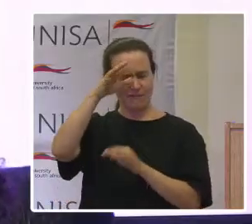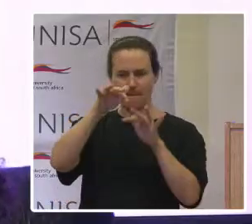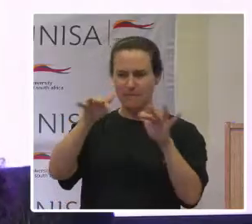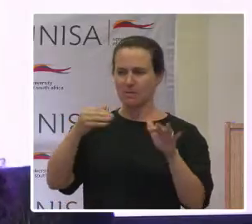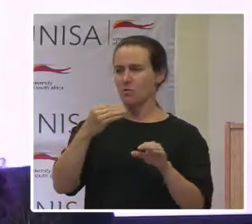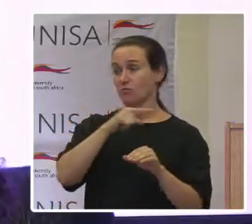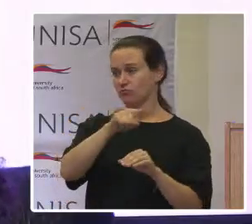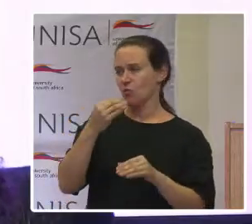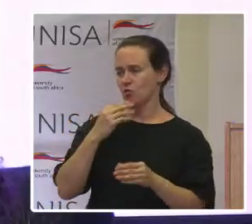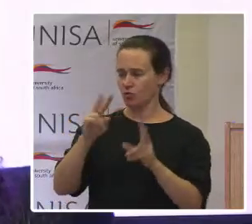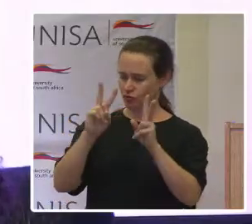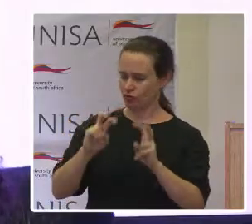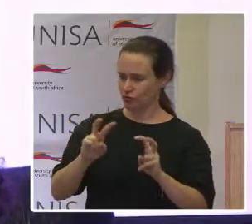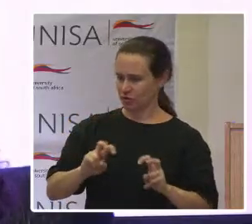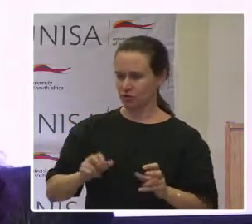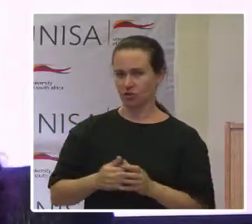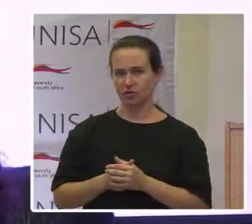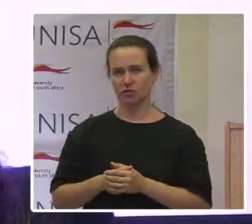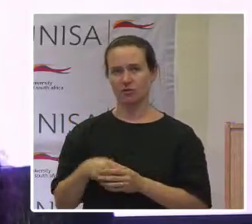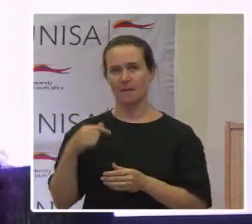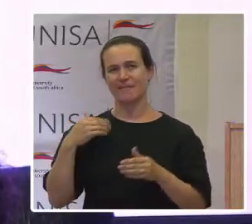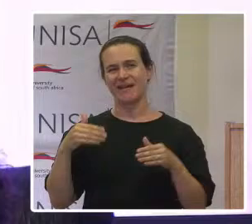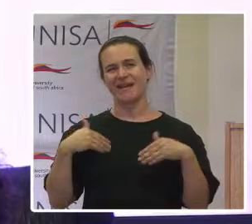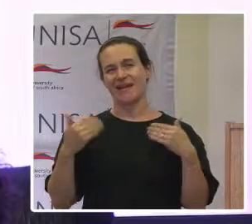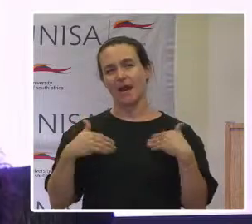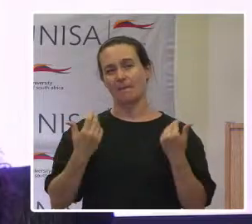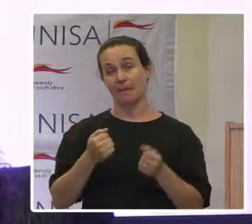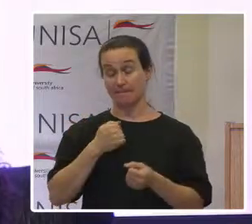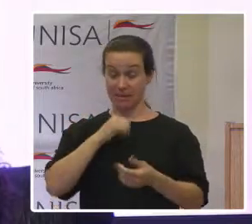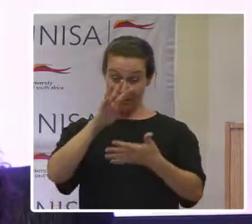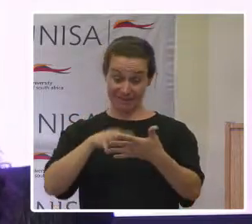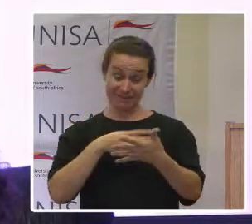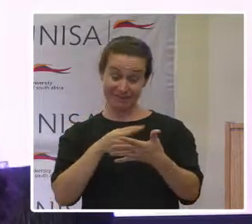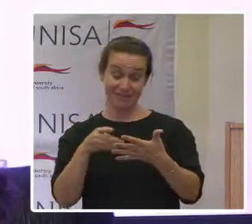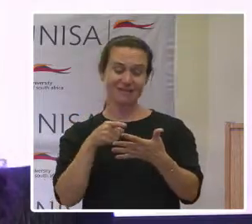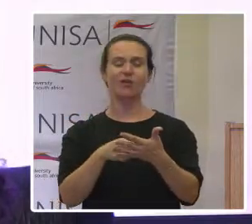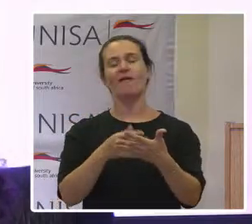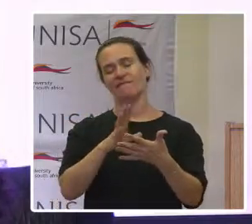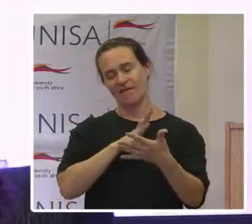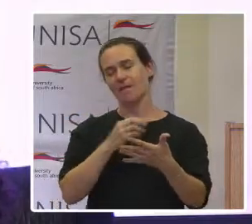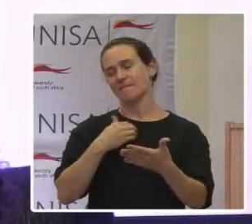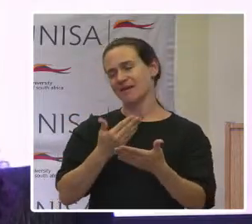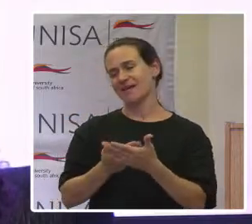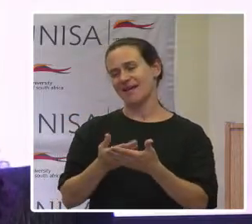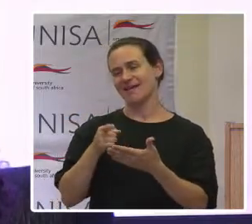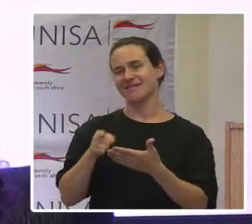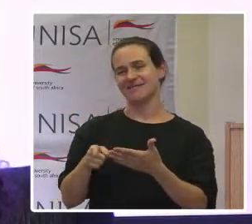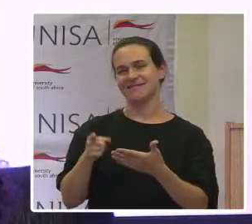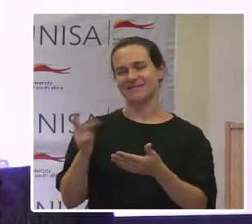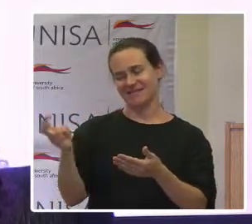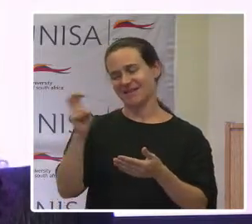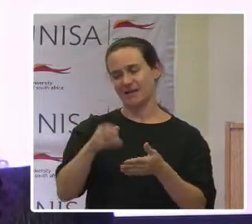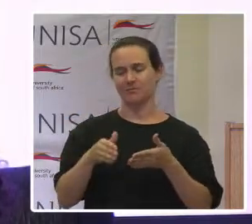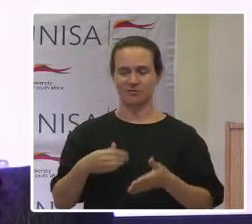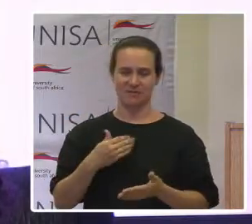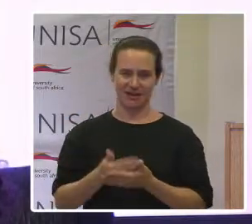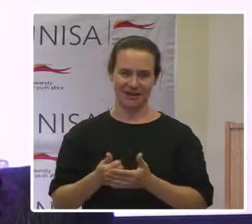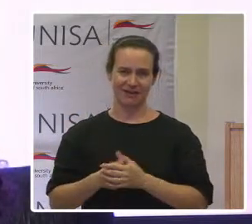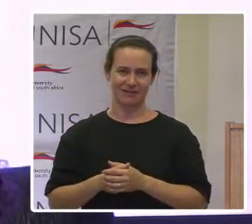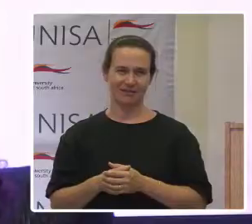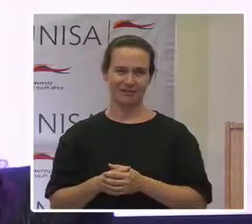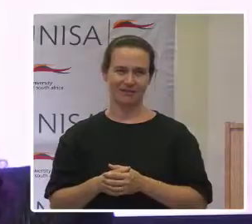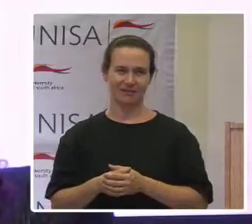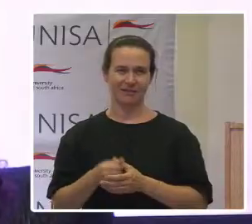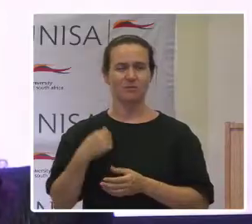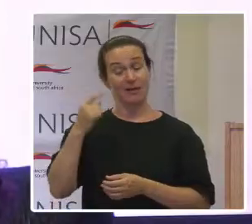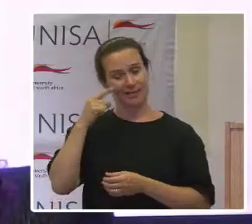researchers. And I'm glad that my schedule was kind enough to me this time to let me come, because I think this